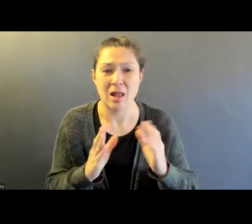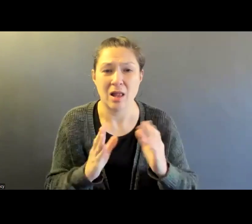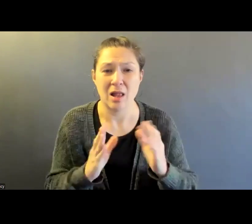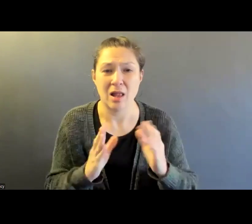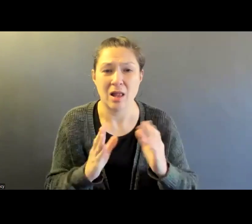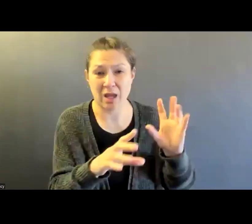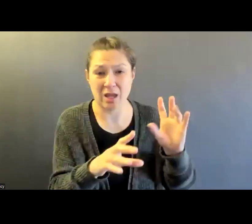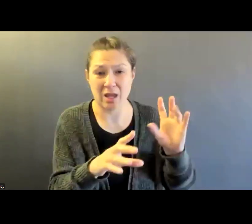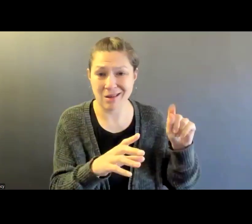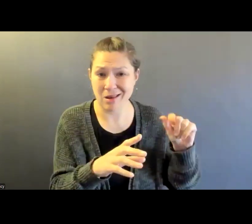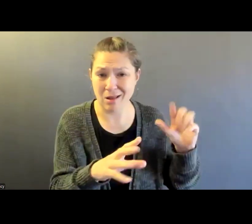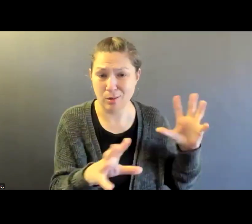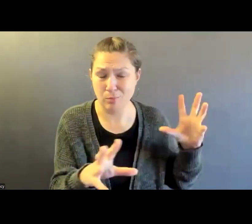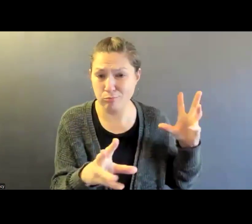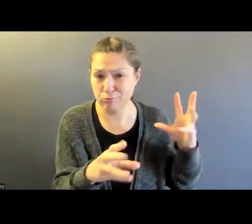that we're telling on a local level,